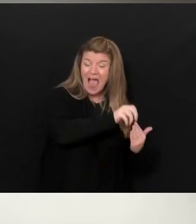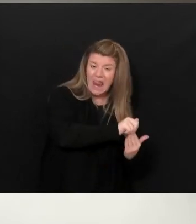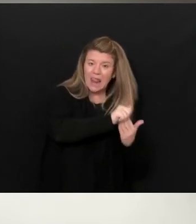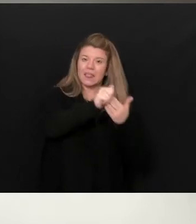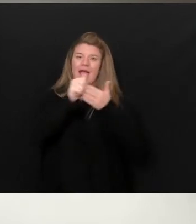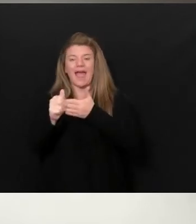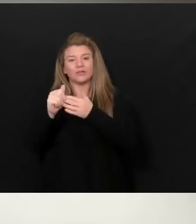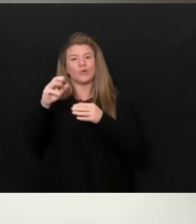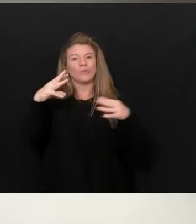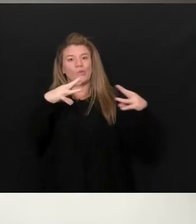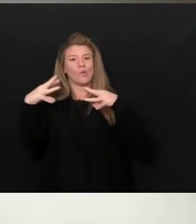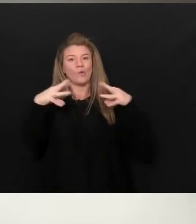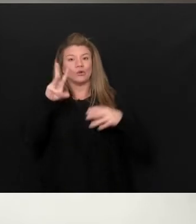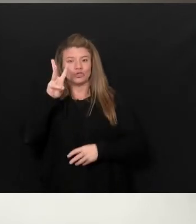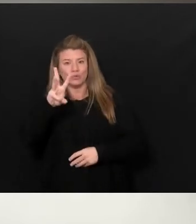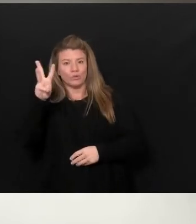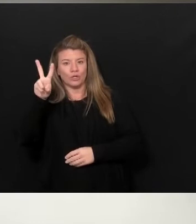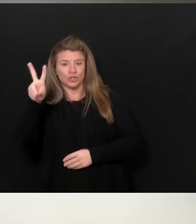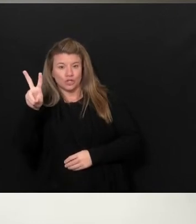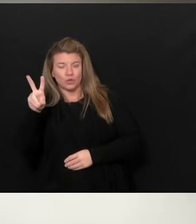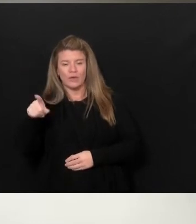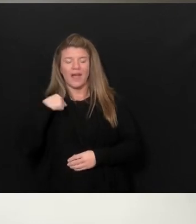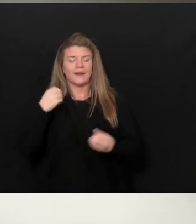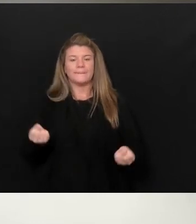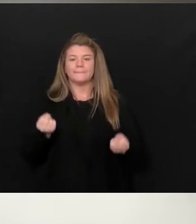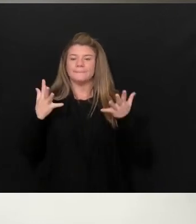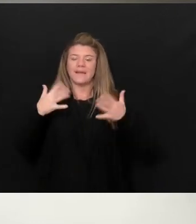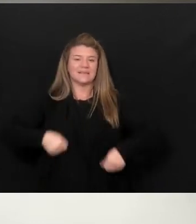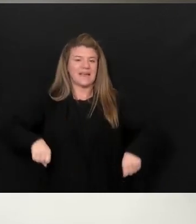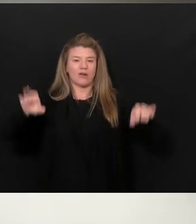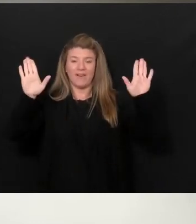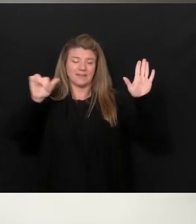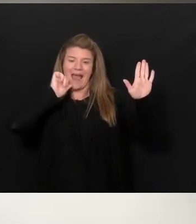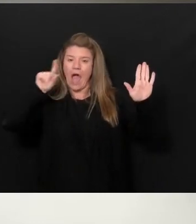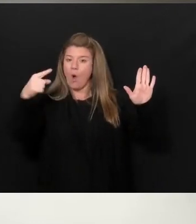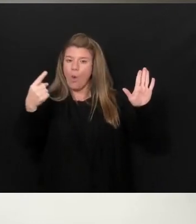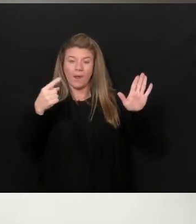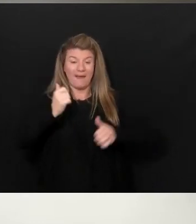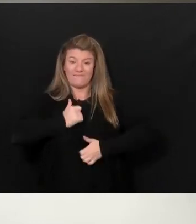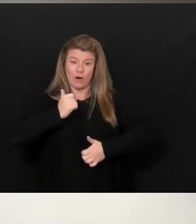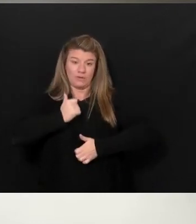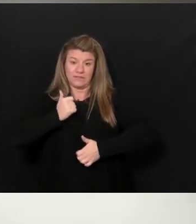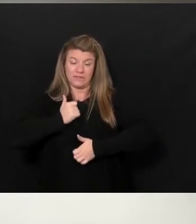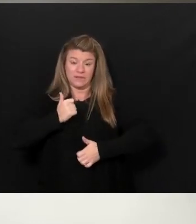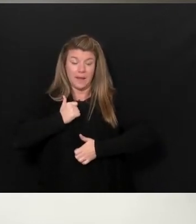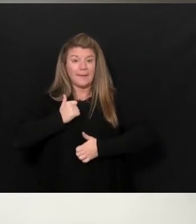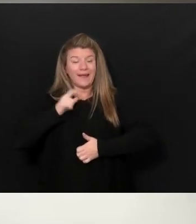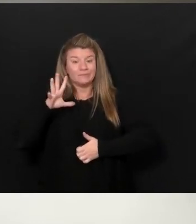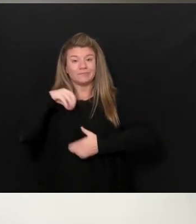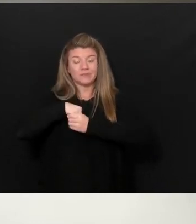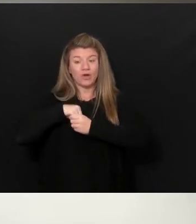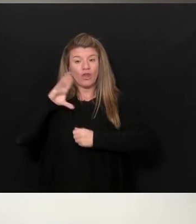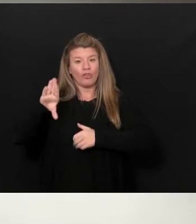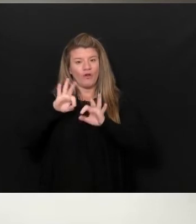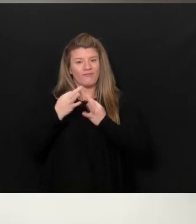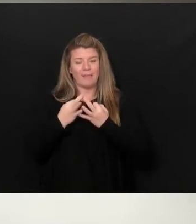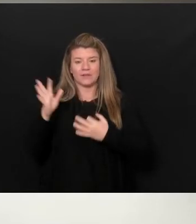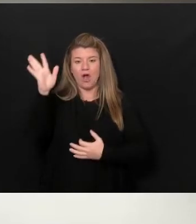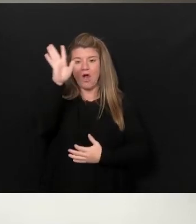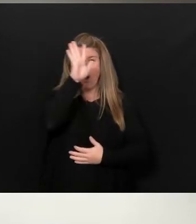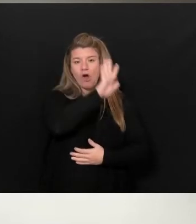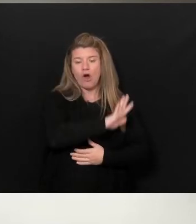War II and the many sacrifices made not just by veterans, but by families across the United